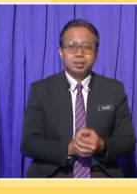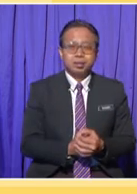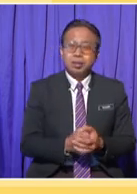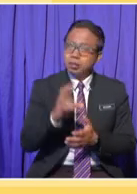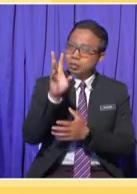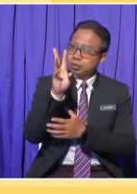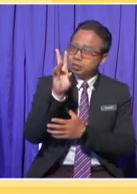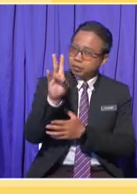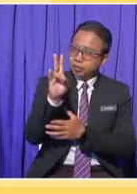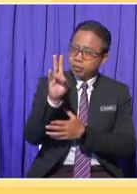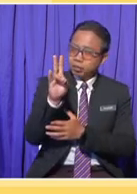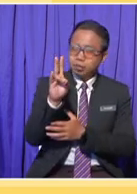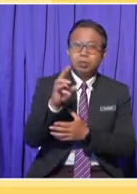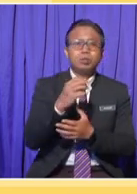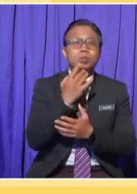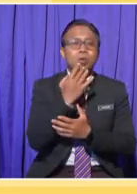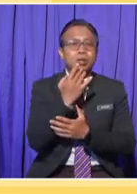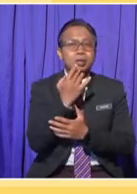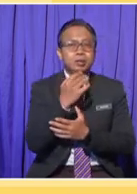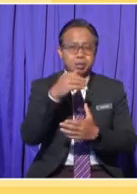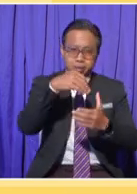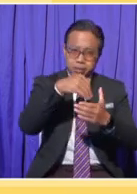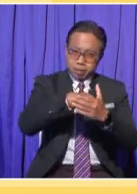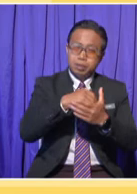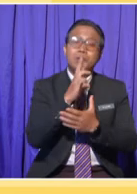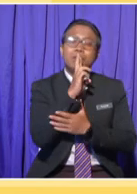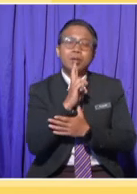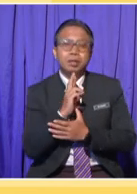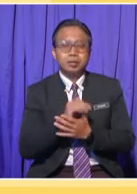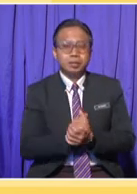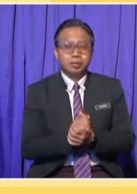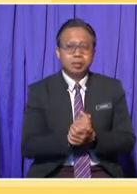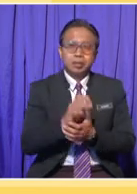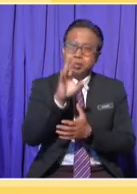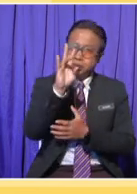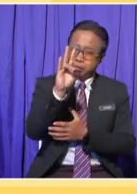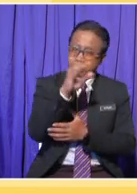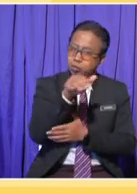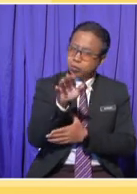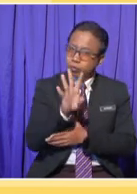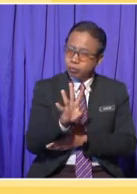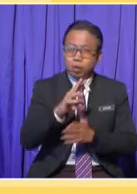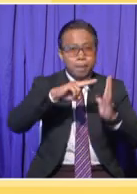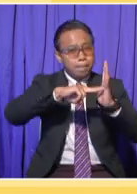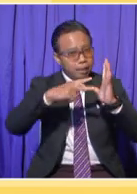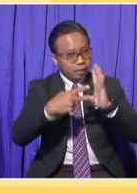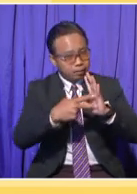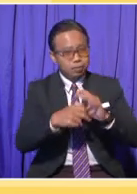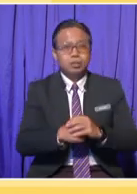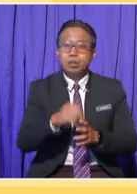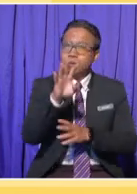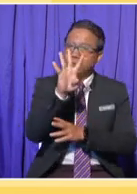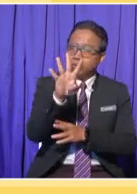There are 7 quarters shaded in red. 7 over 4 means